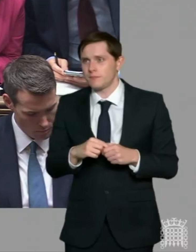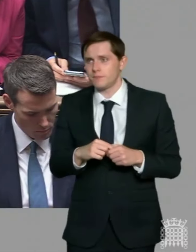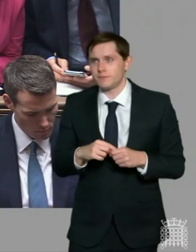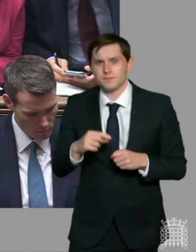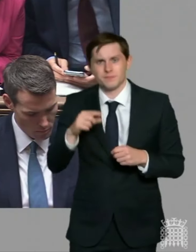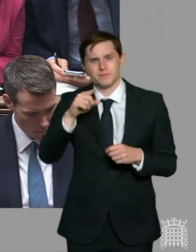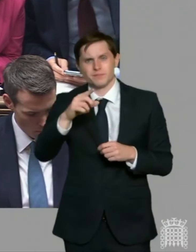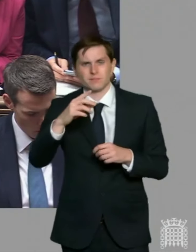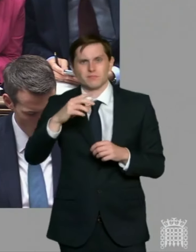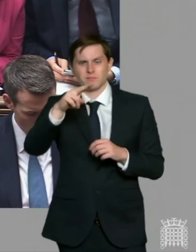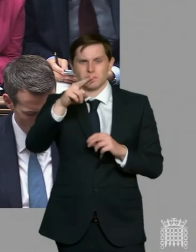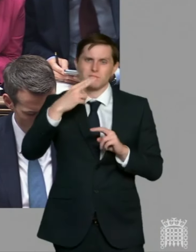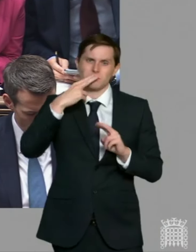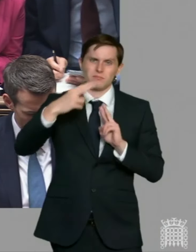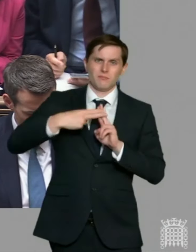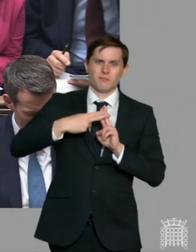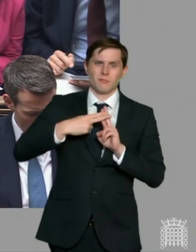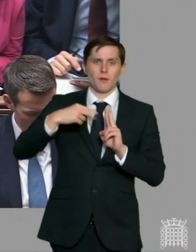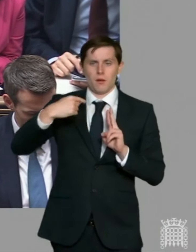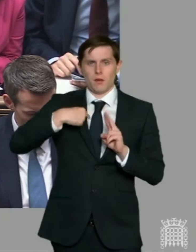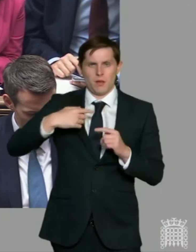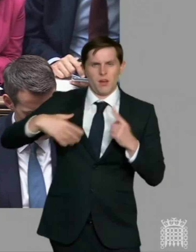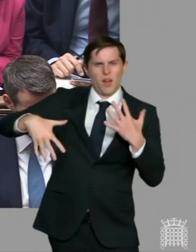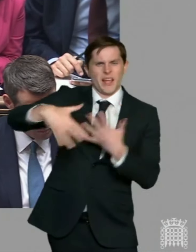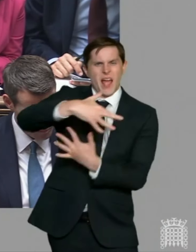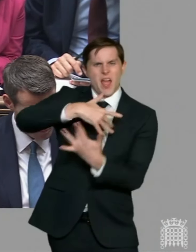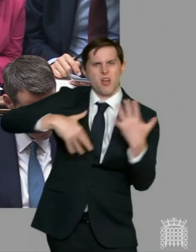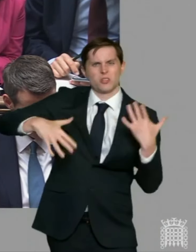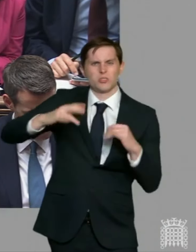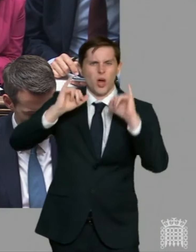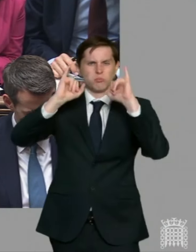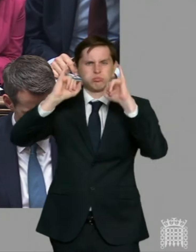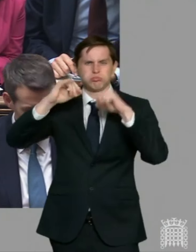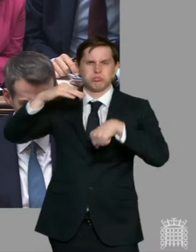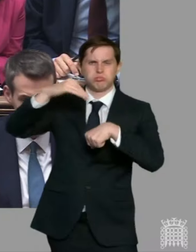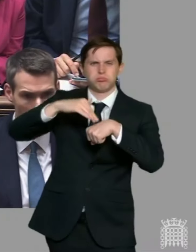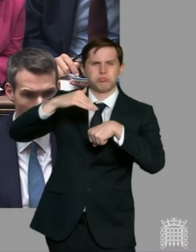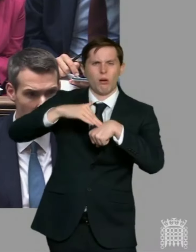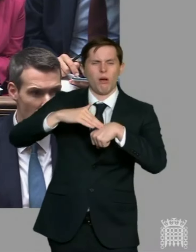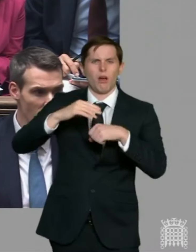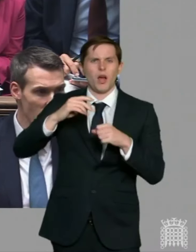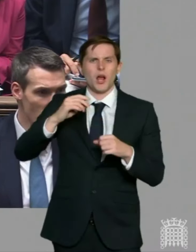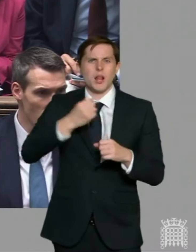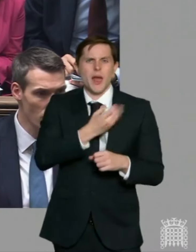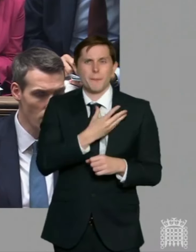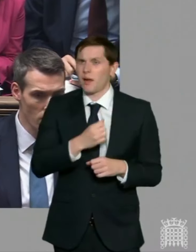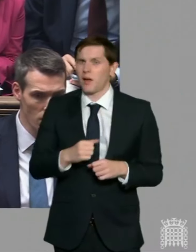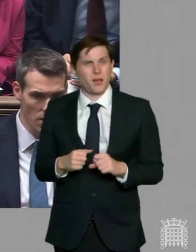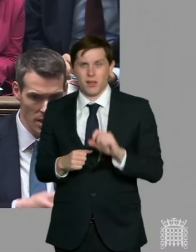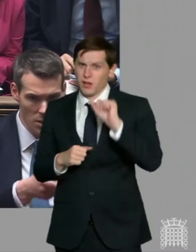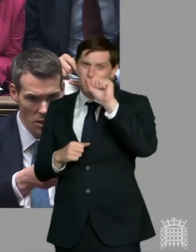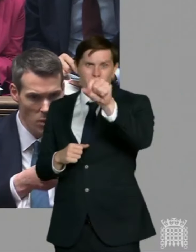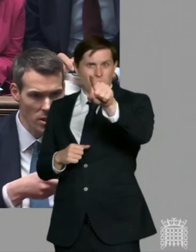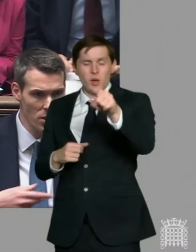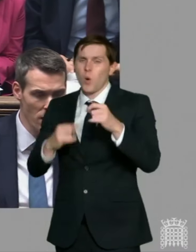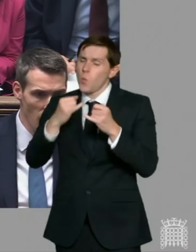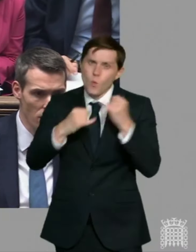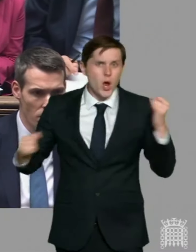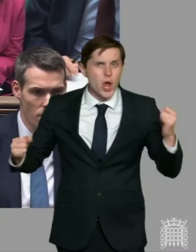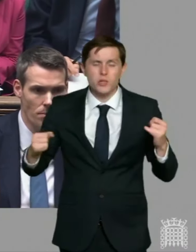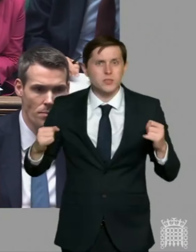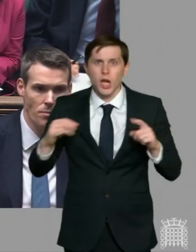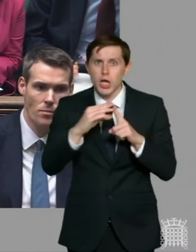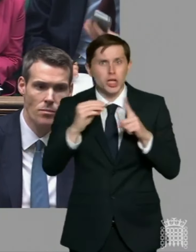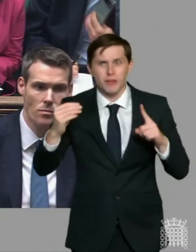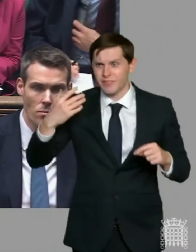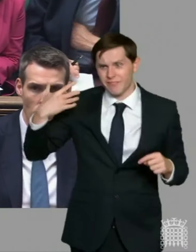and uncertainty we've had. Countless housing secretaries not knowing